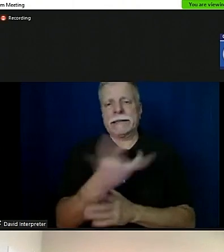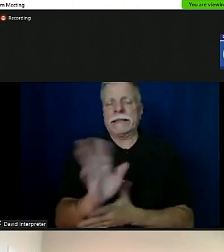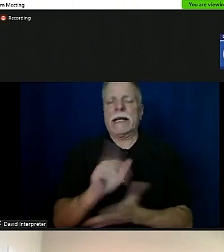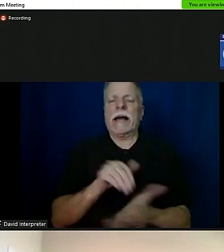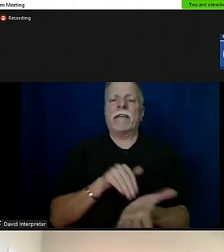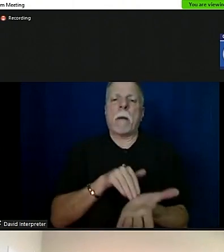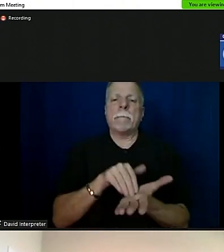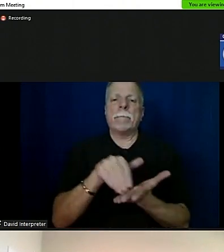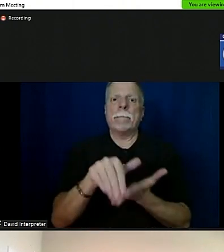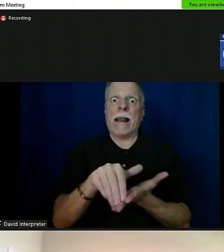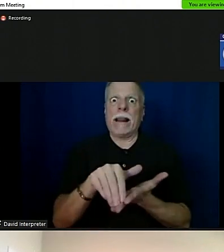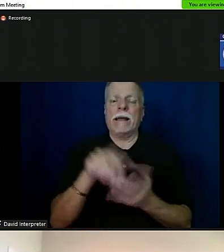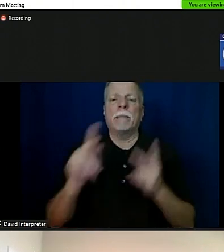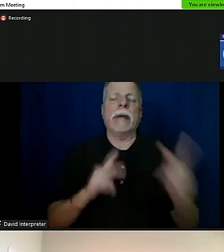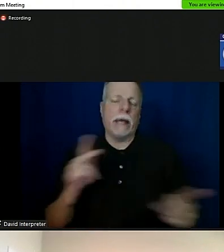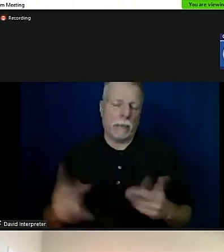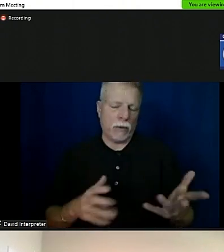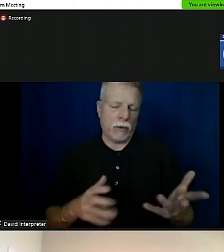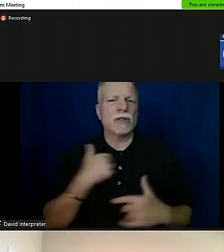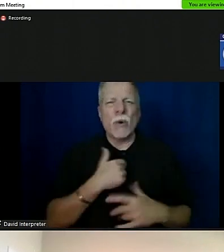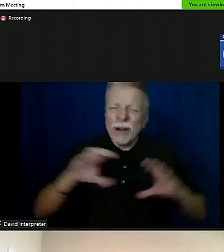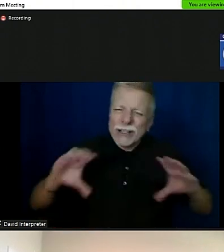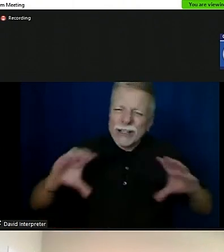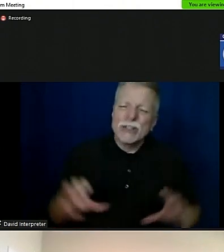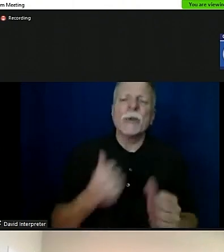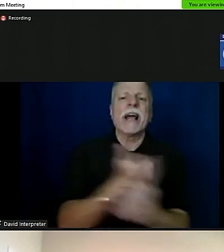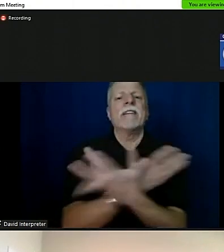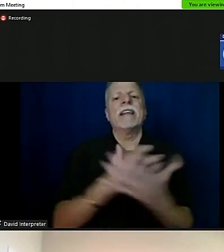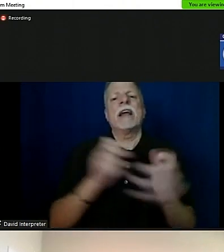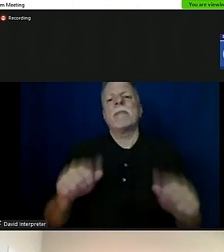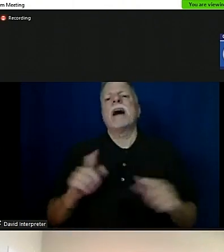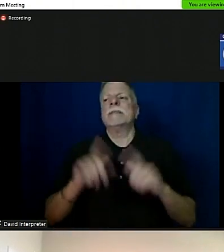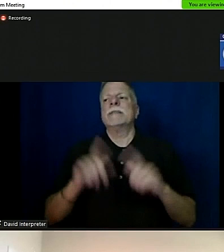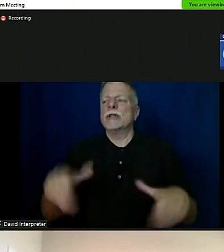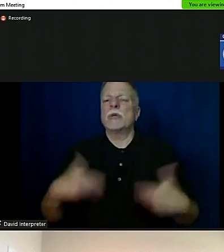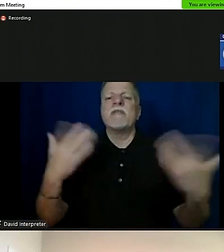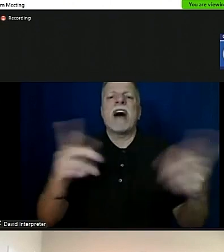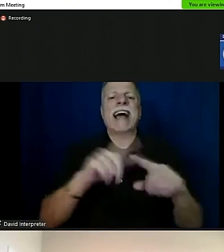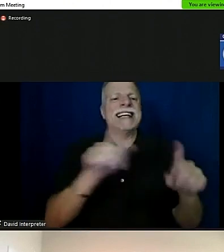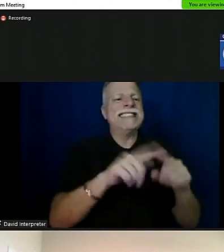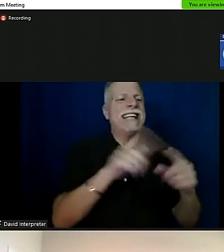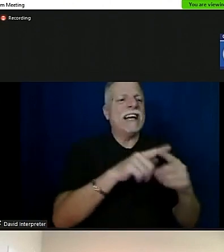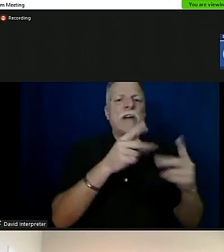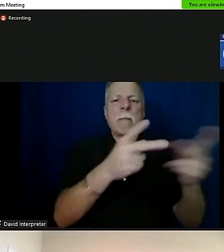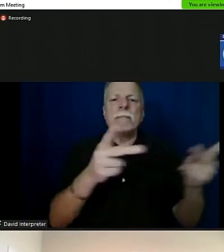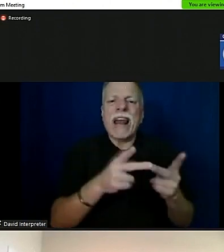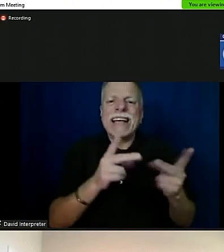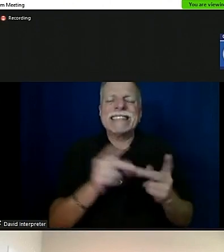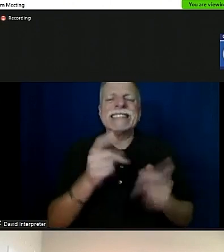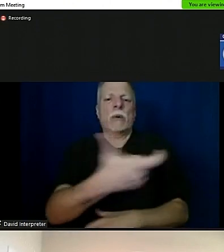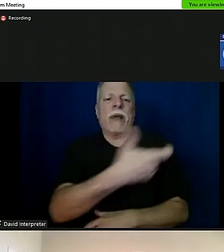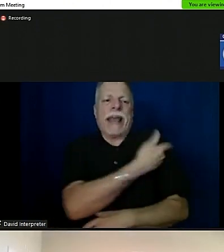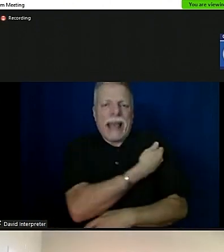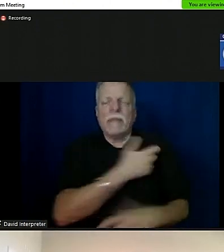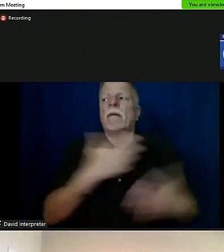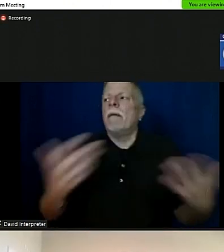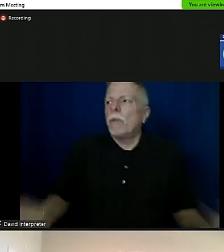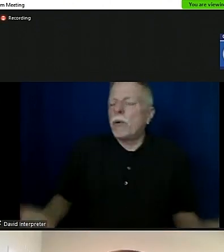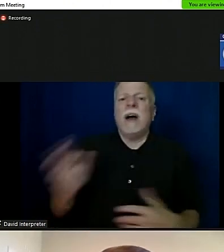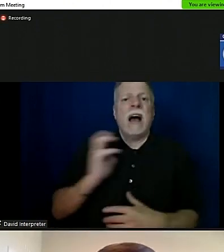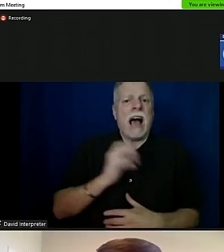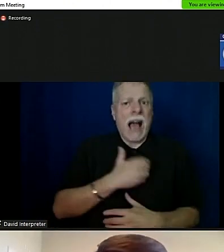that we can to continue providing all these different points of access. And our providers are providing